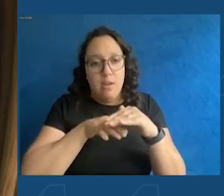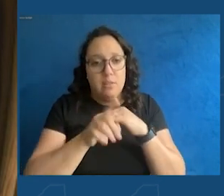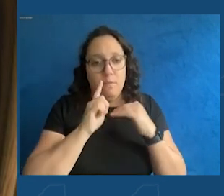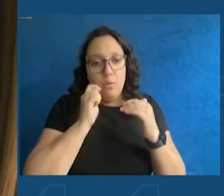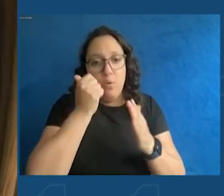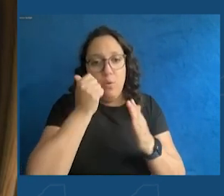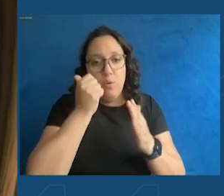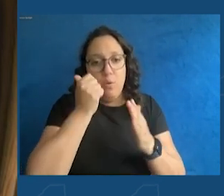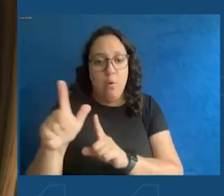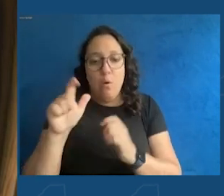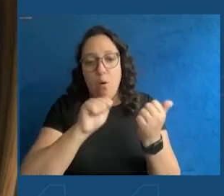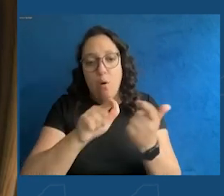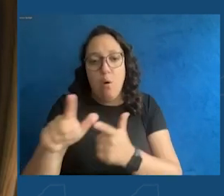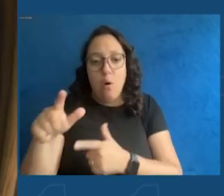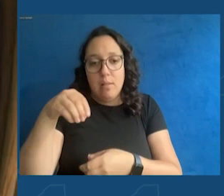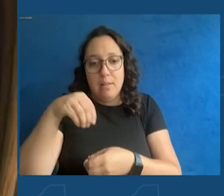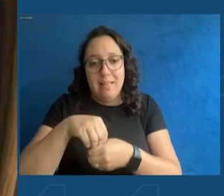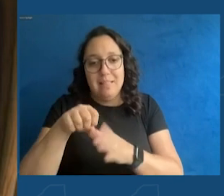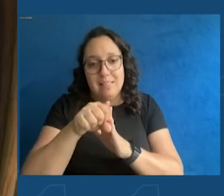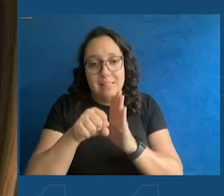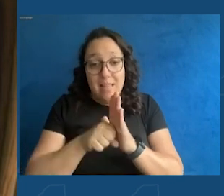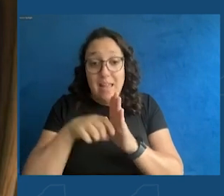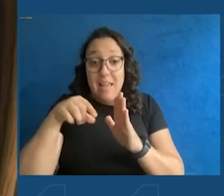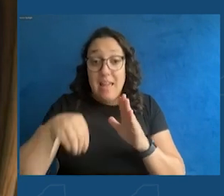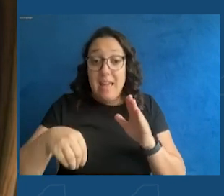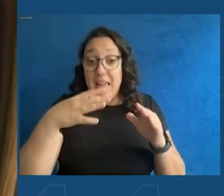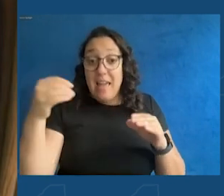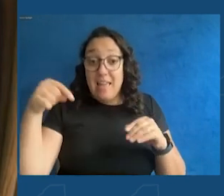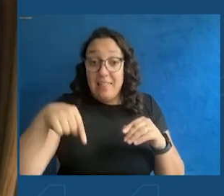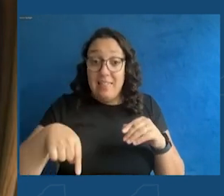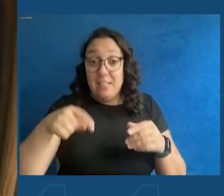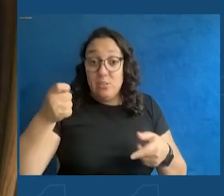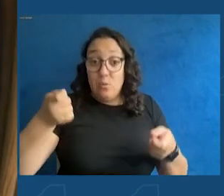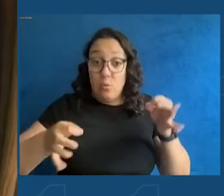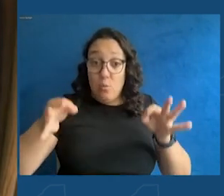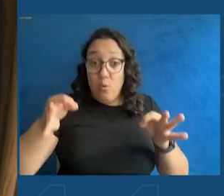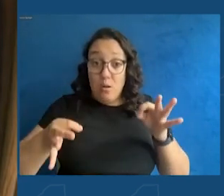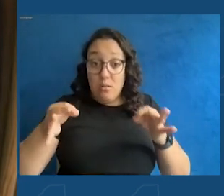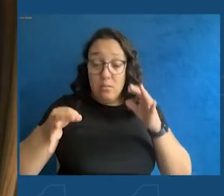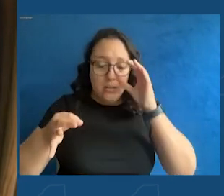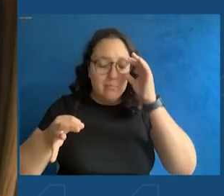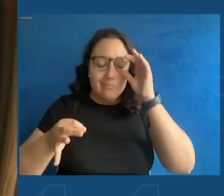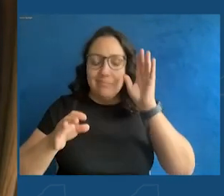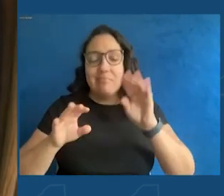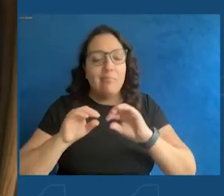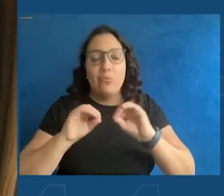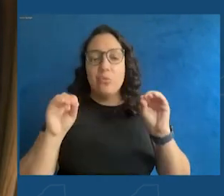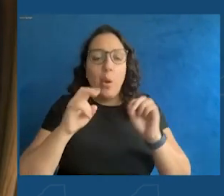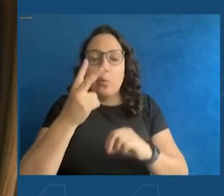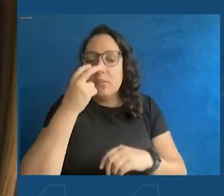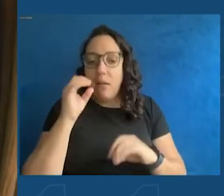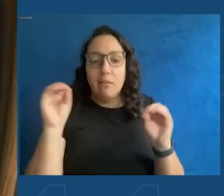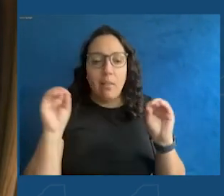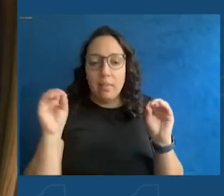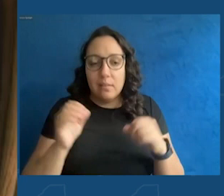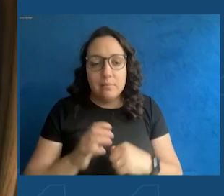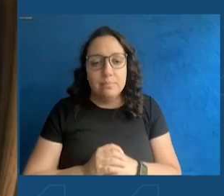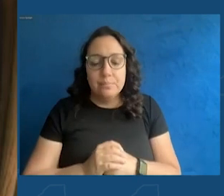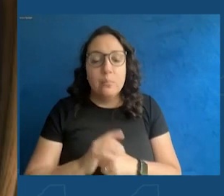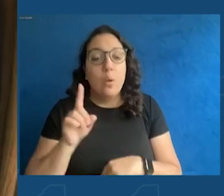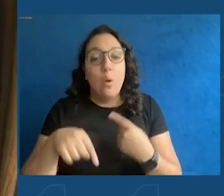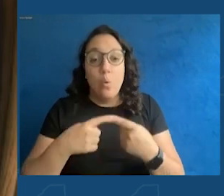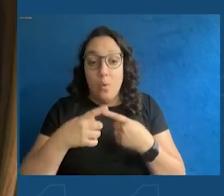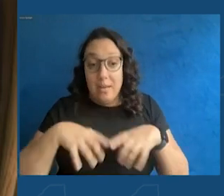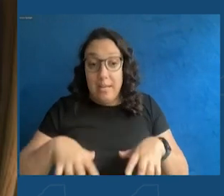devotion to this court in particular, she left no doubt about any of that. When I took the bench, the